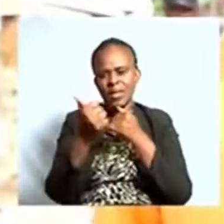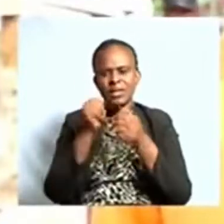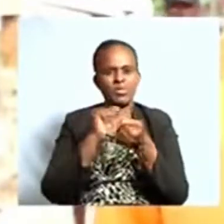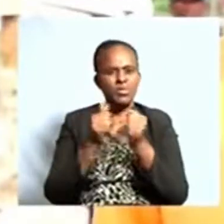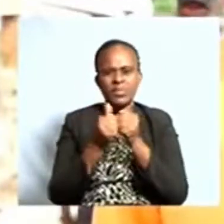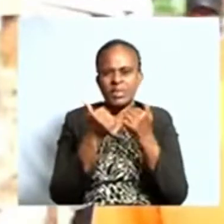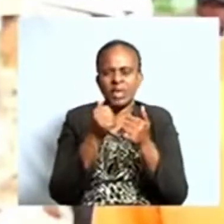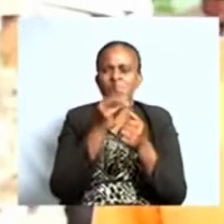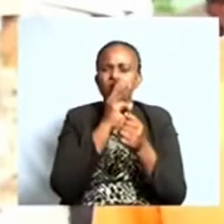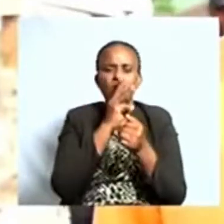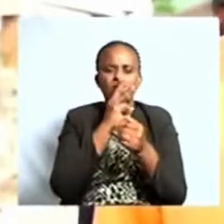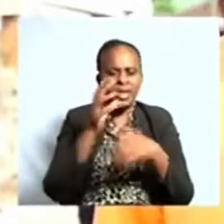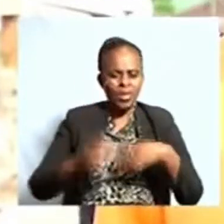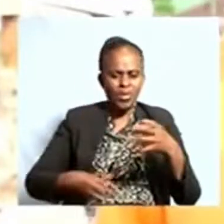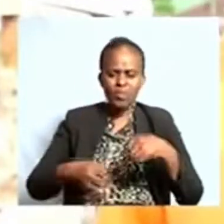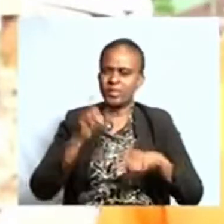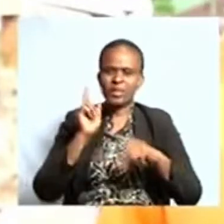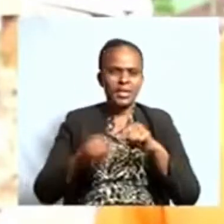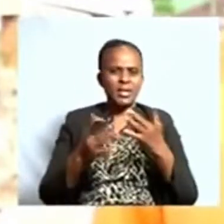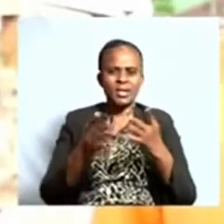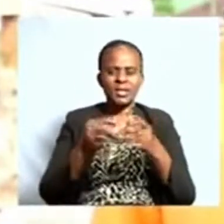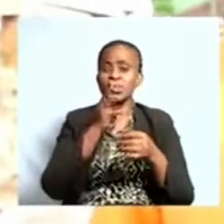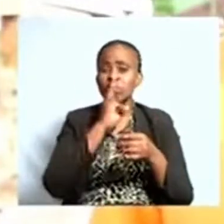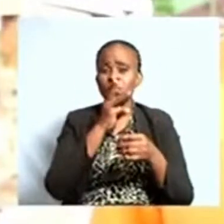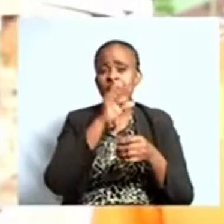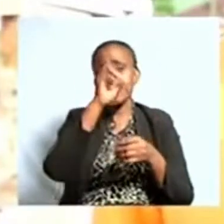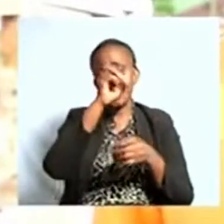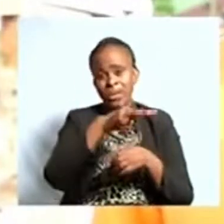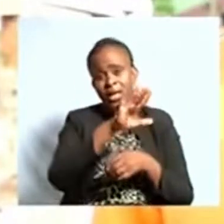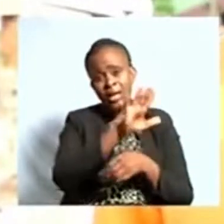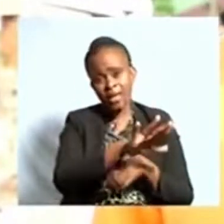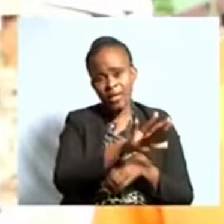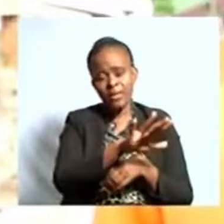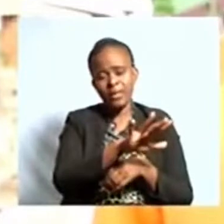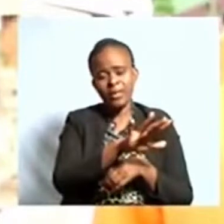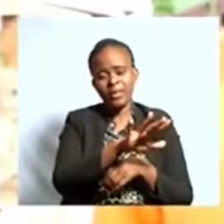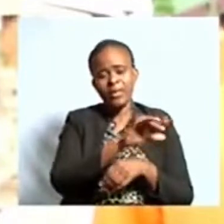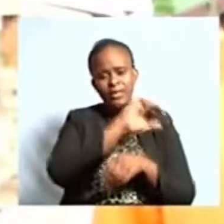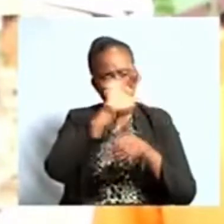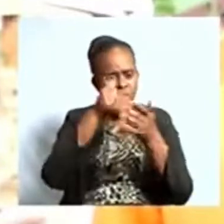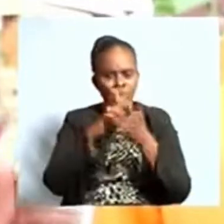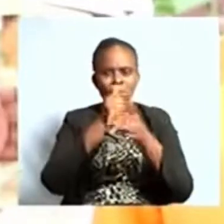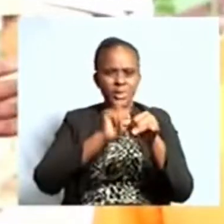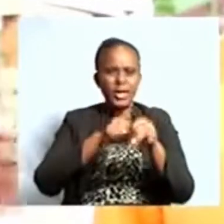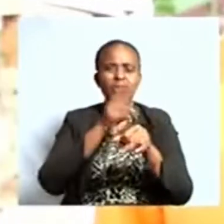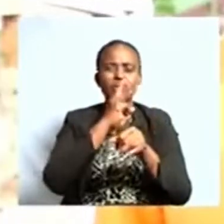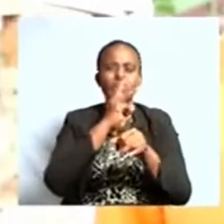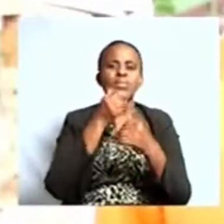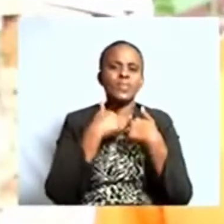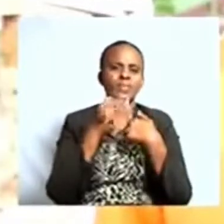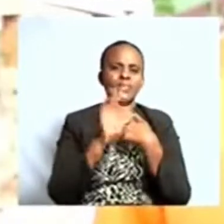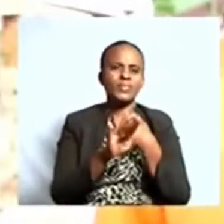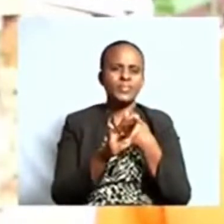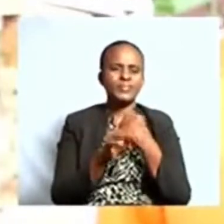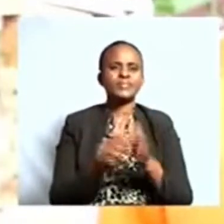kani ya manzi sitingadanda ule manzi si amaenda yaliko through time manzi timankala